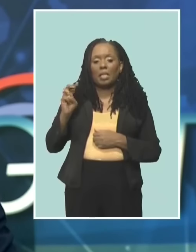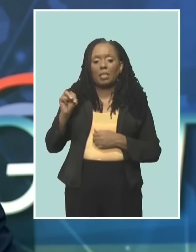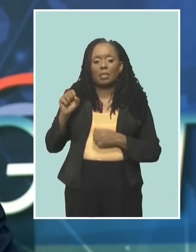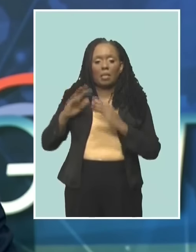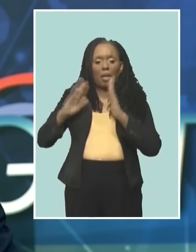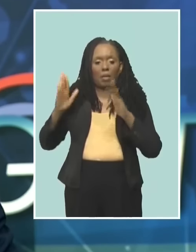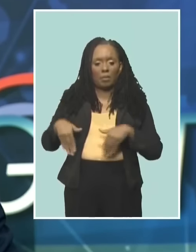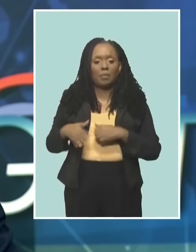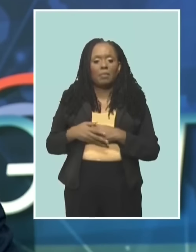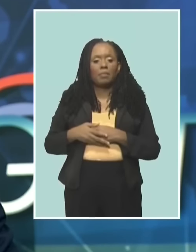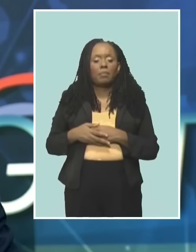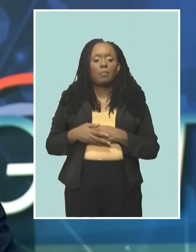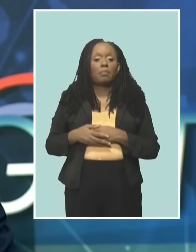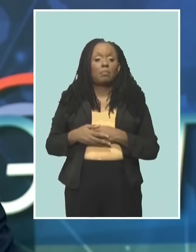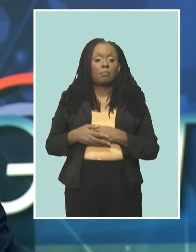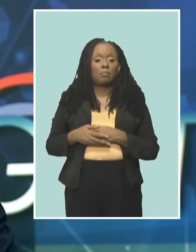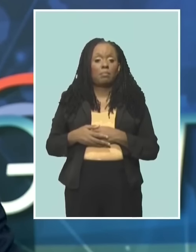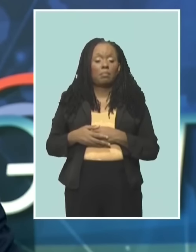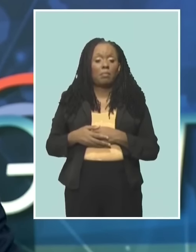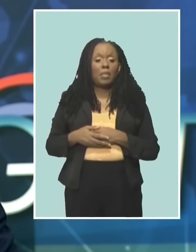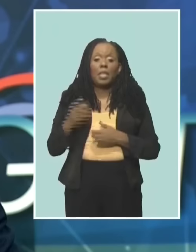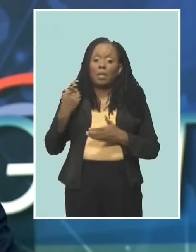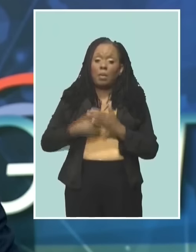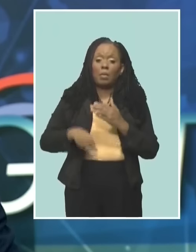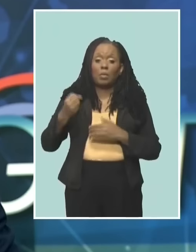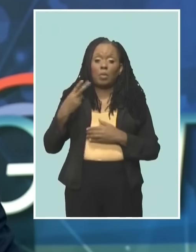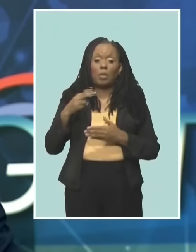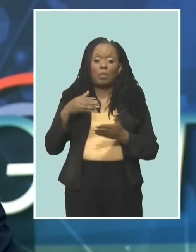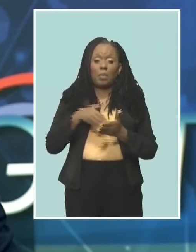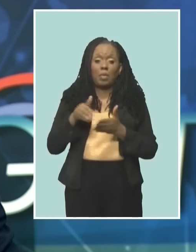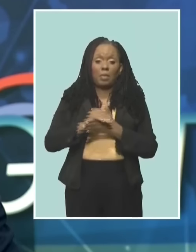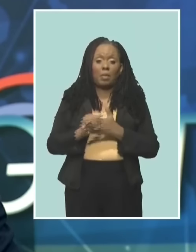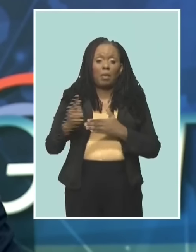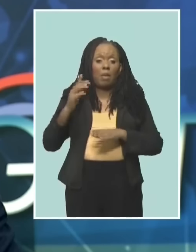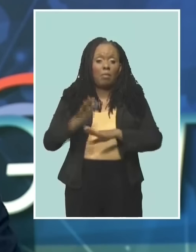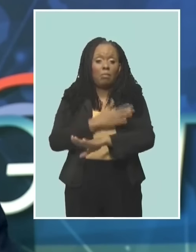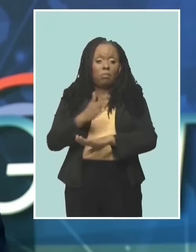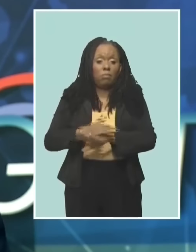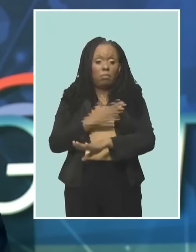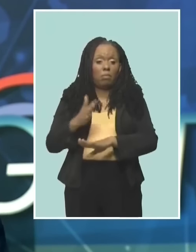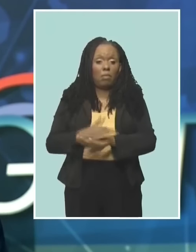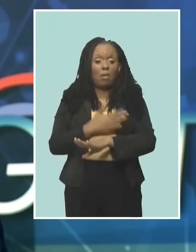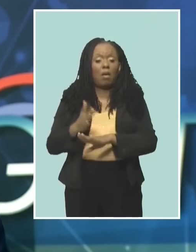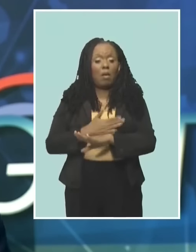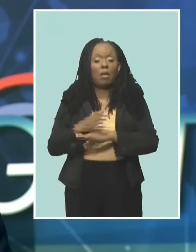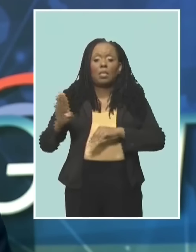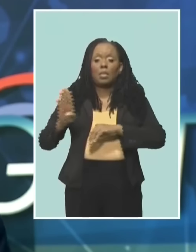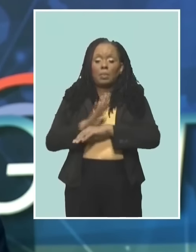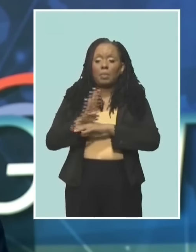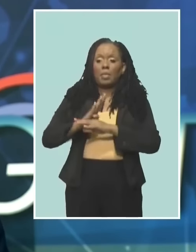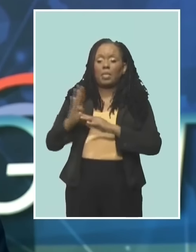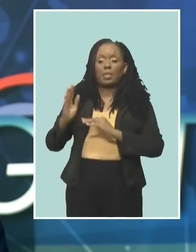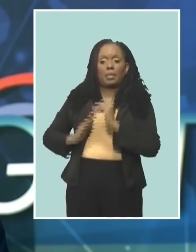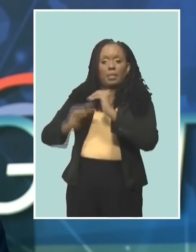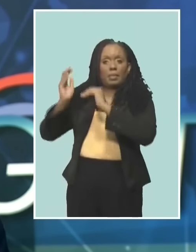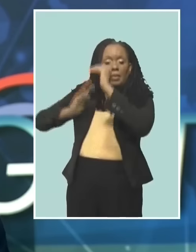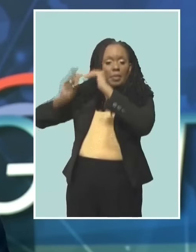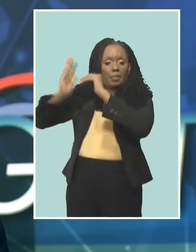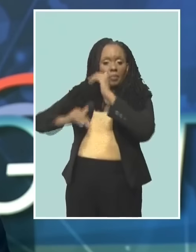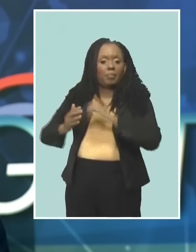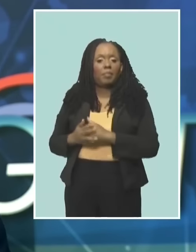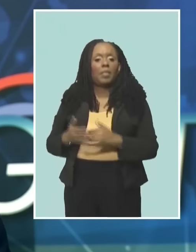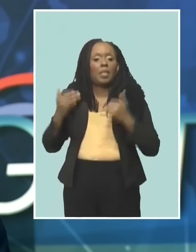million has been spent to renovate the 32,000 square foot of commercial space at the Bridgetown Port. He says the facility